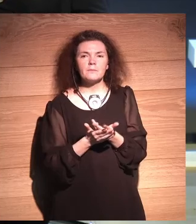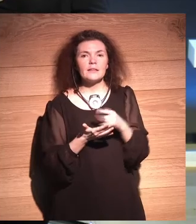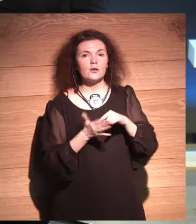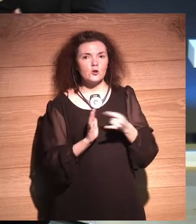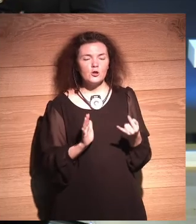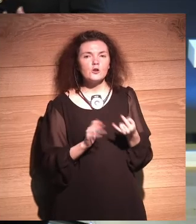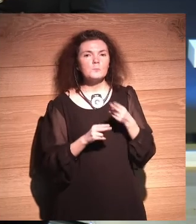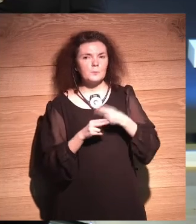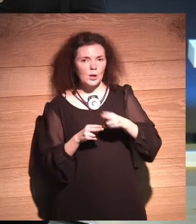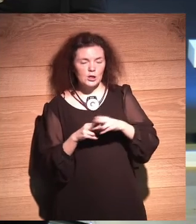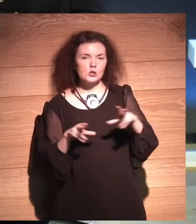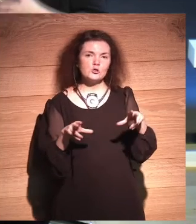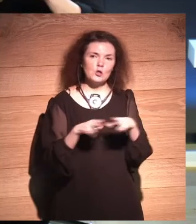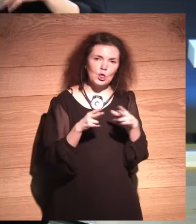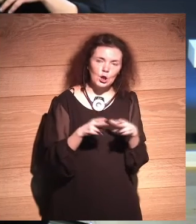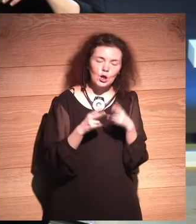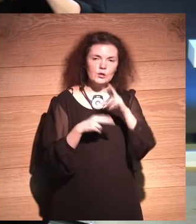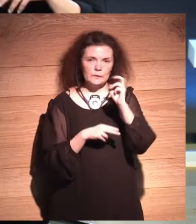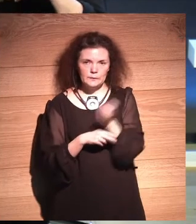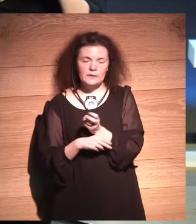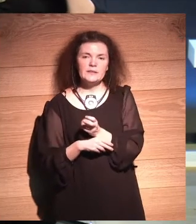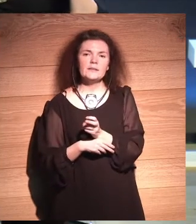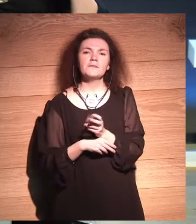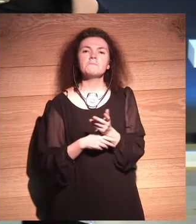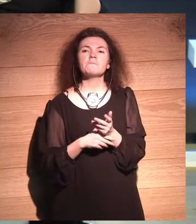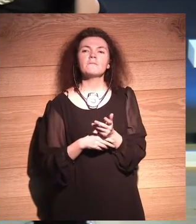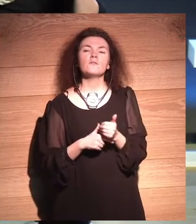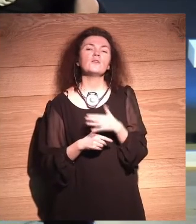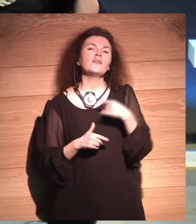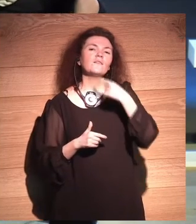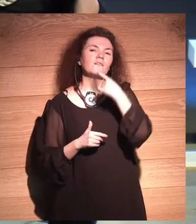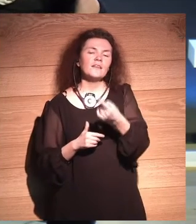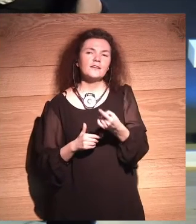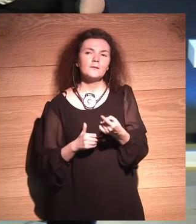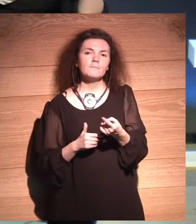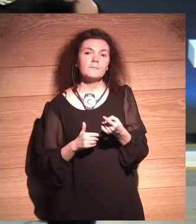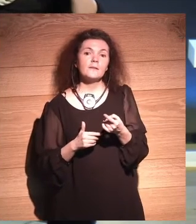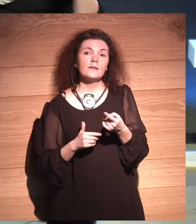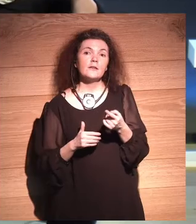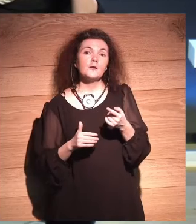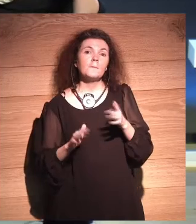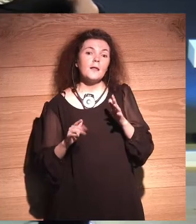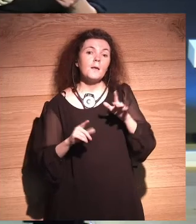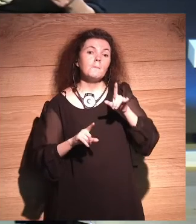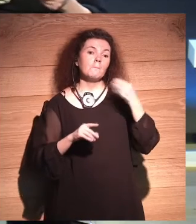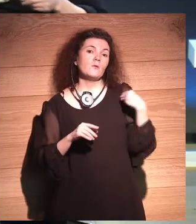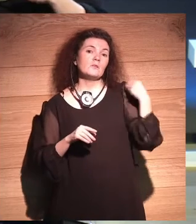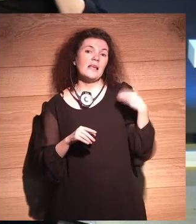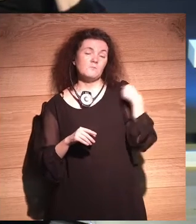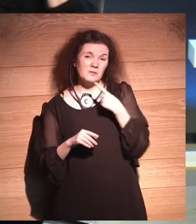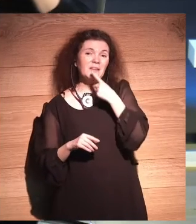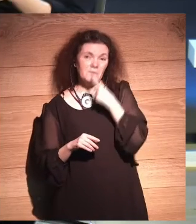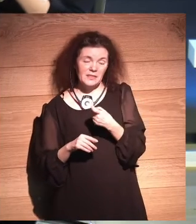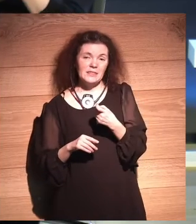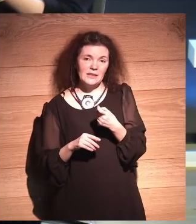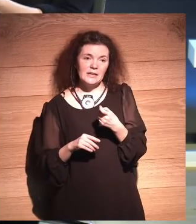toolkit. But the thing I would say is that despite all of these hard questions, they shouldn't get in the way of